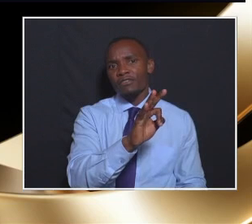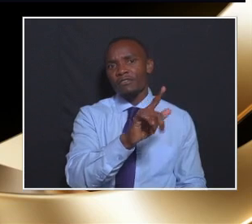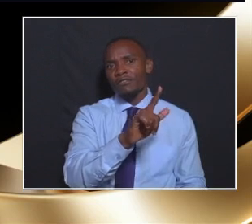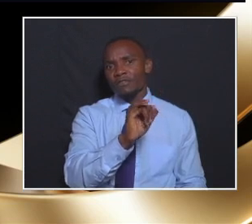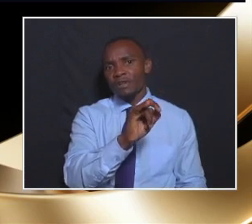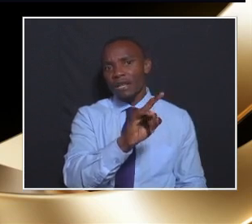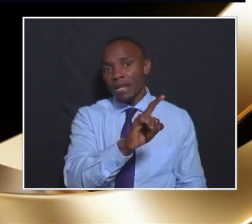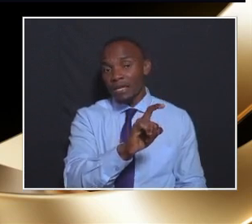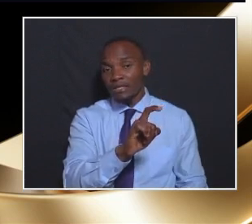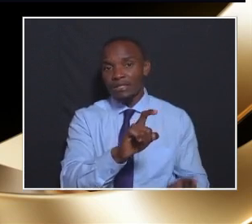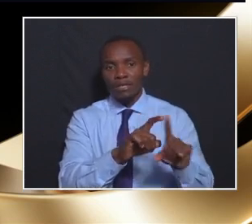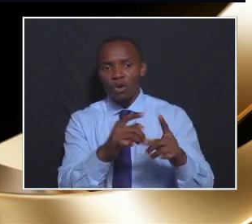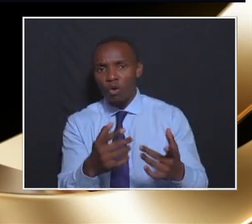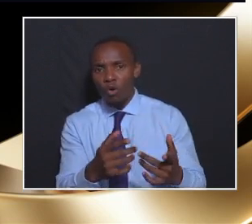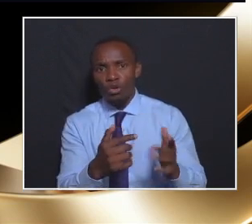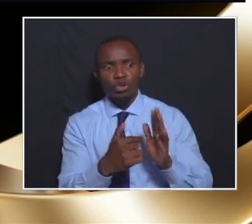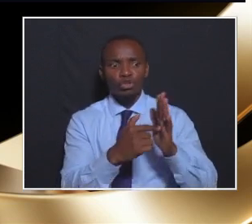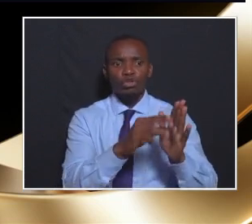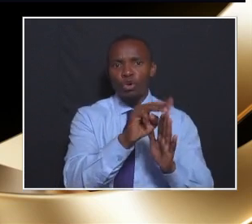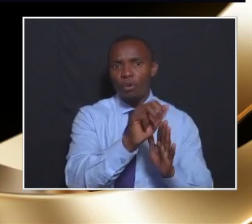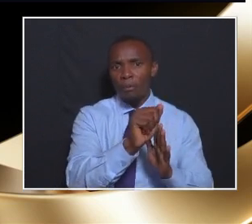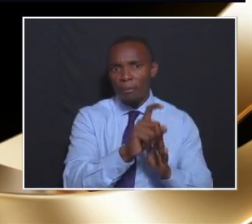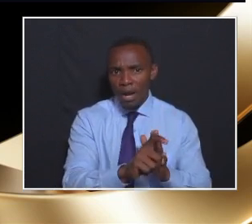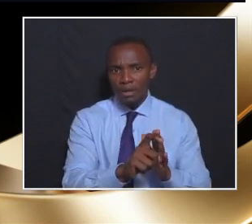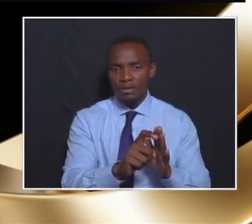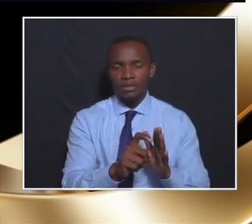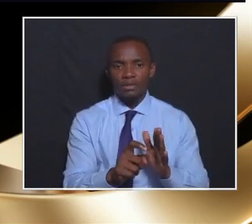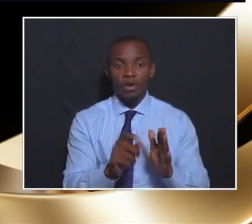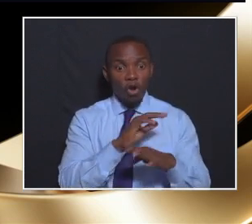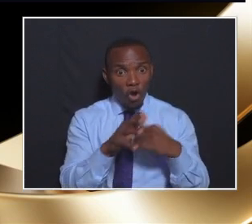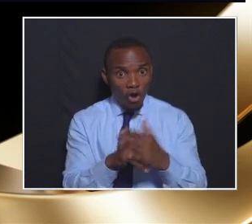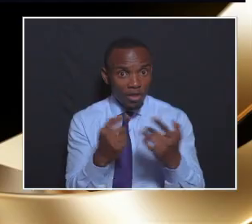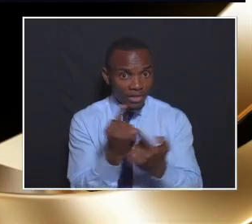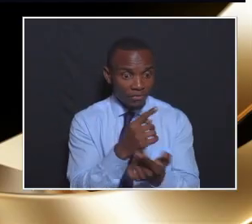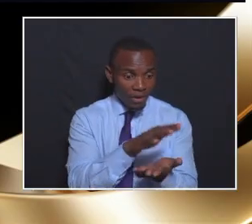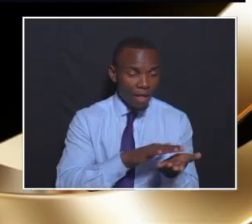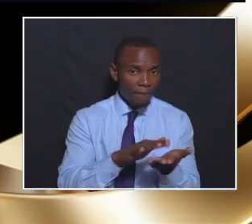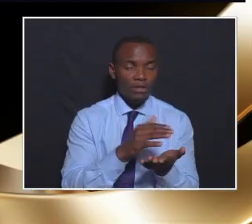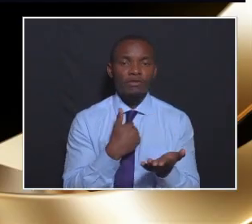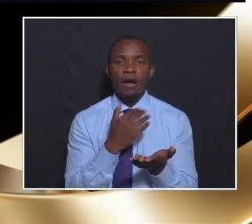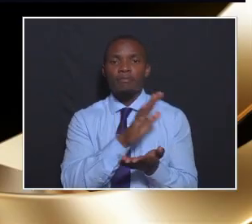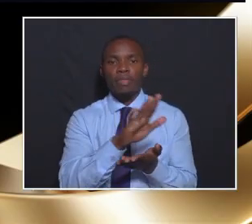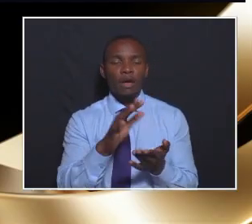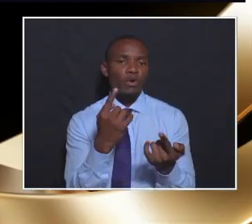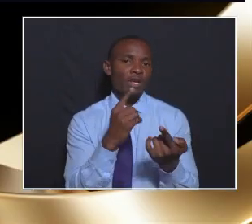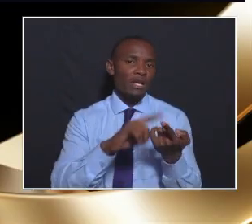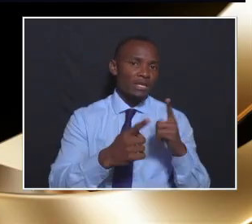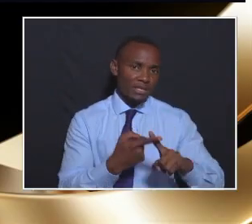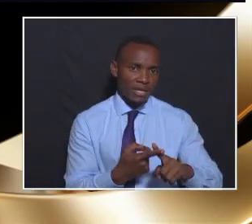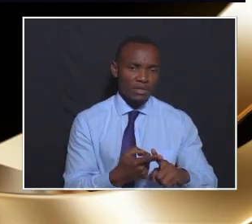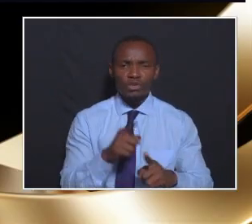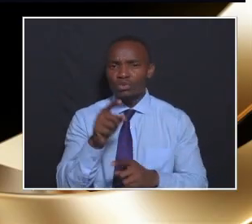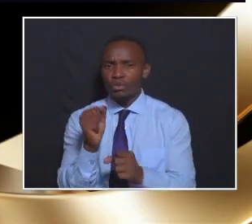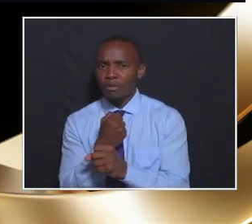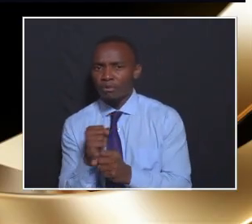have you mixed your film for Showmax? All these different platforms have standards. So you cannot expect to mix for